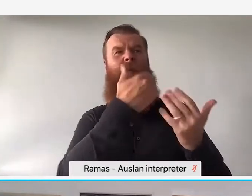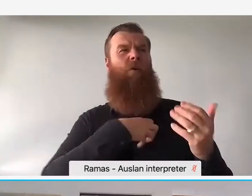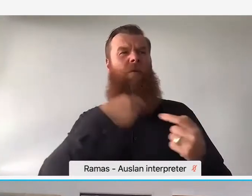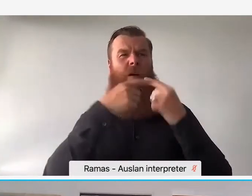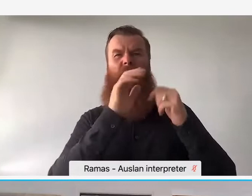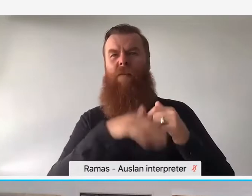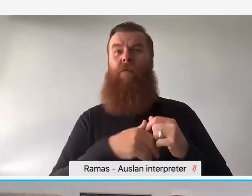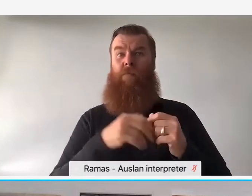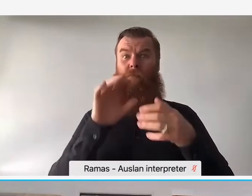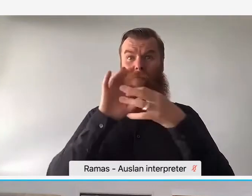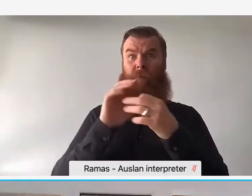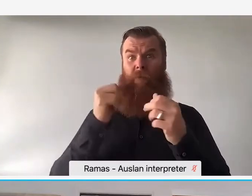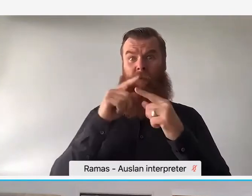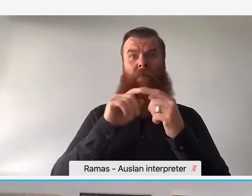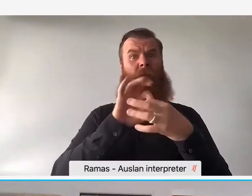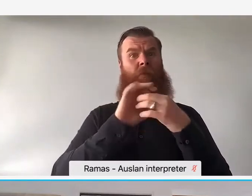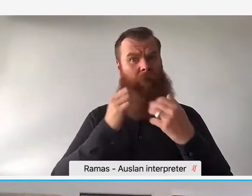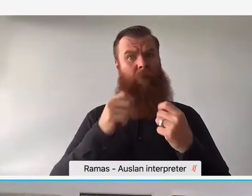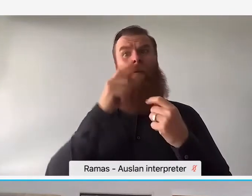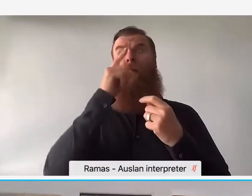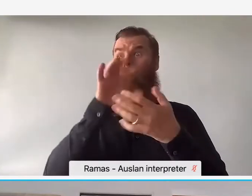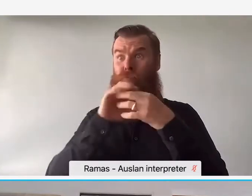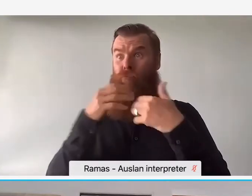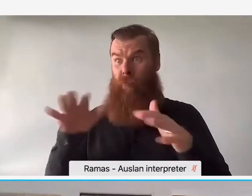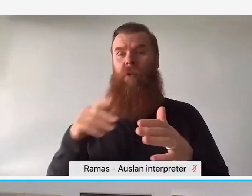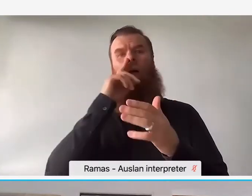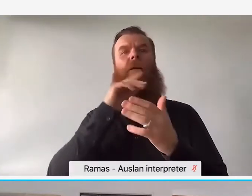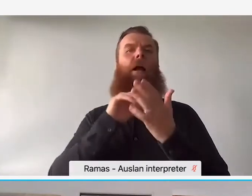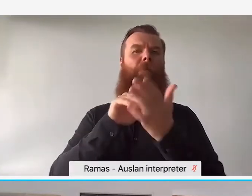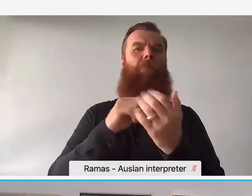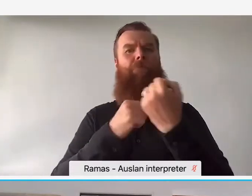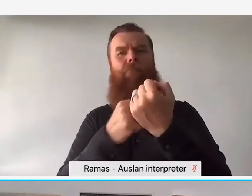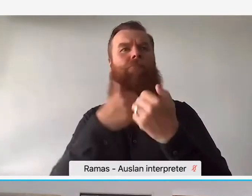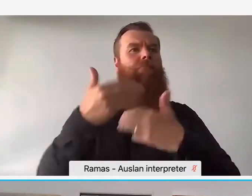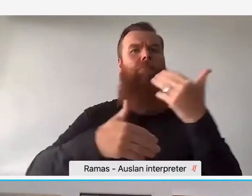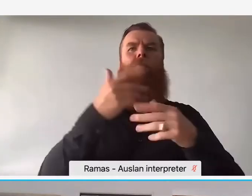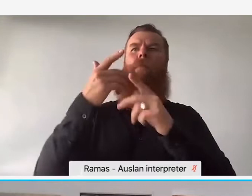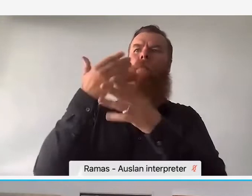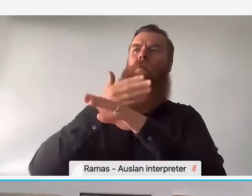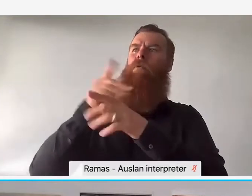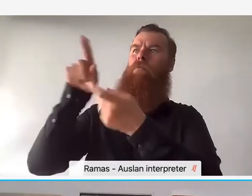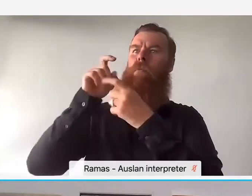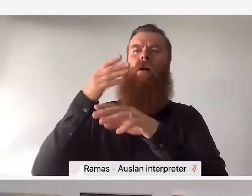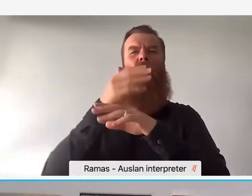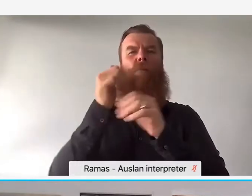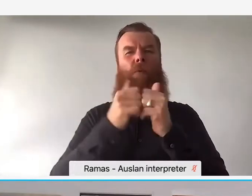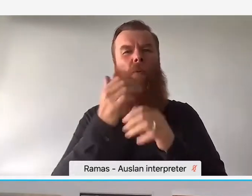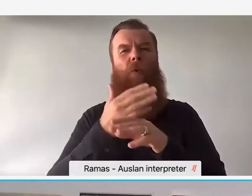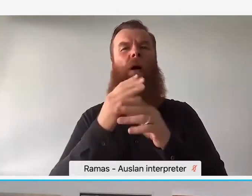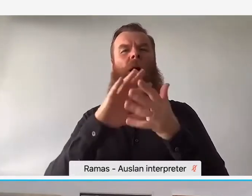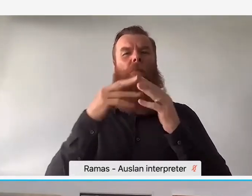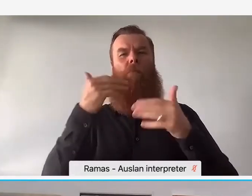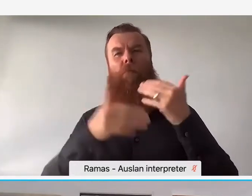are, we can then point you in the right direction. And that includes for the labour agreements and the Dharma team. So we have a specific labour agreements